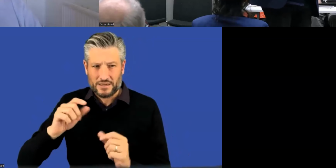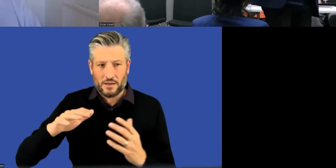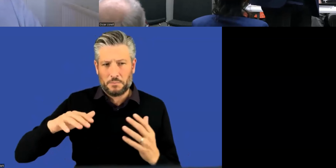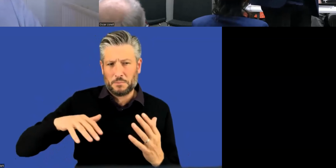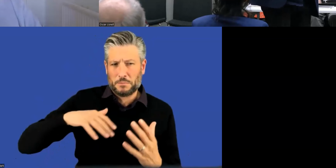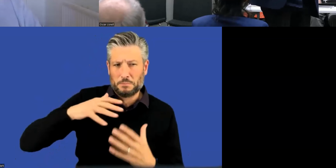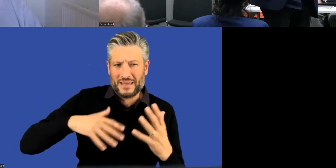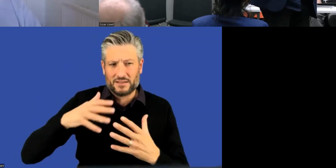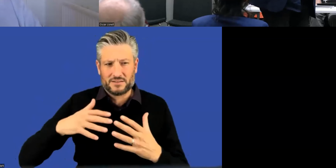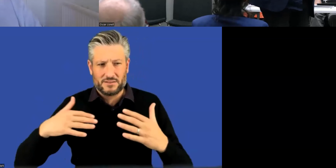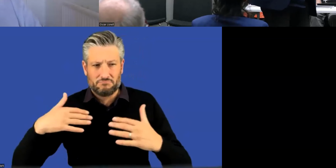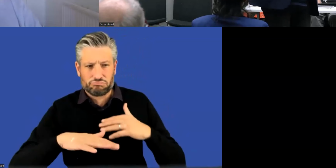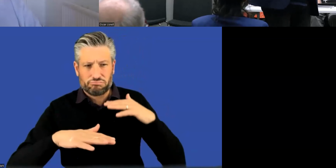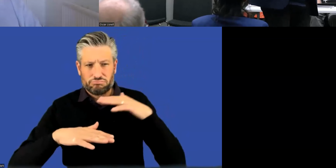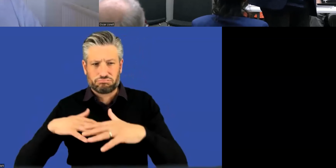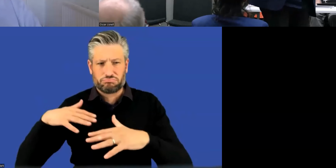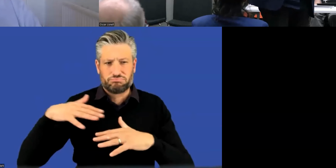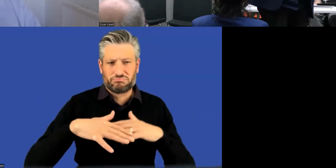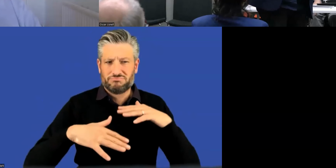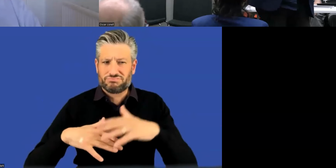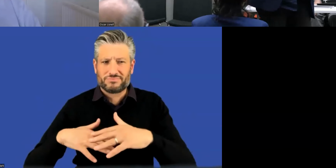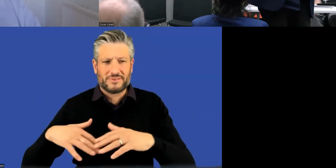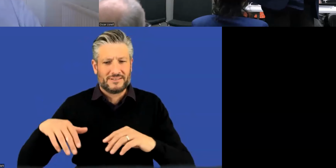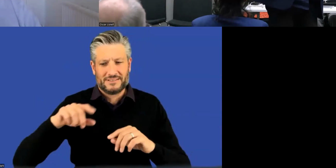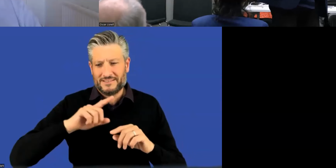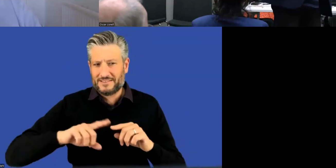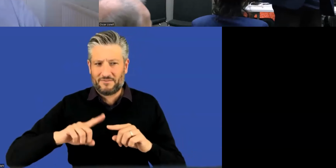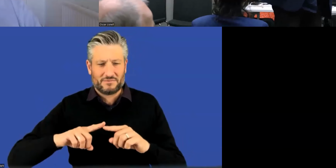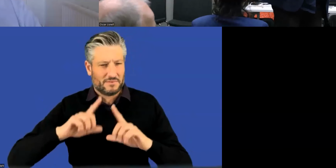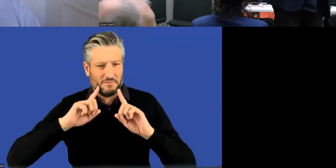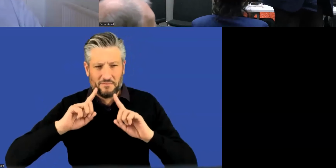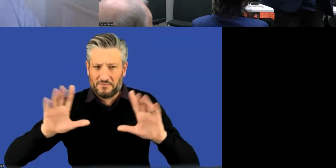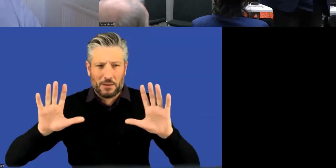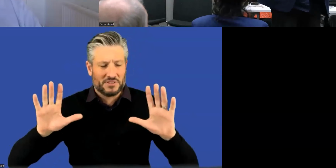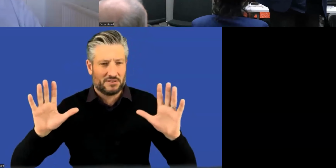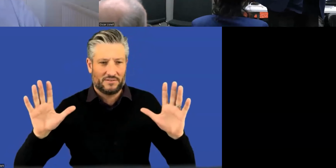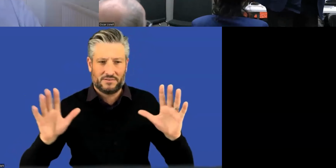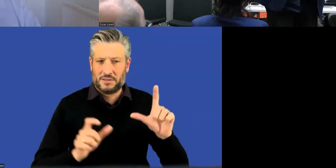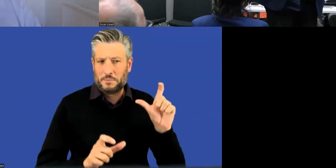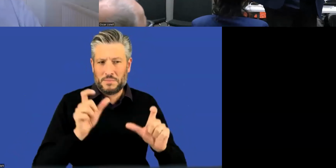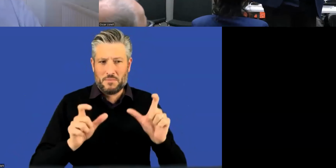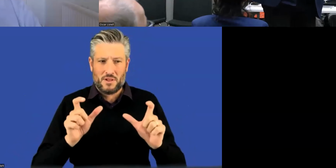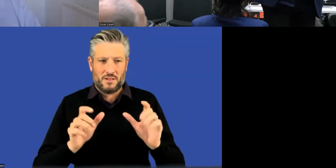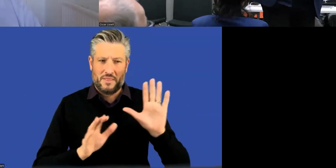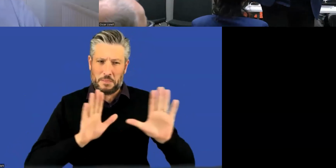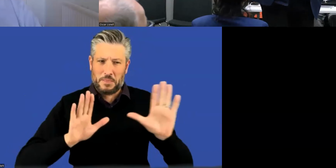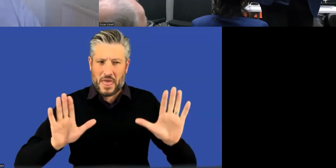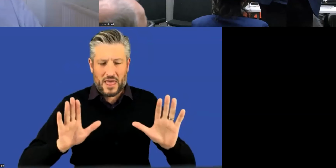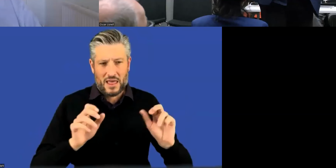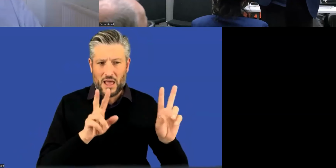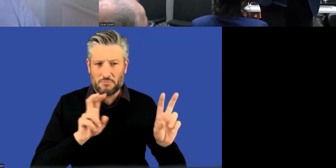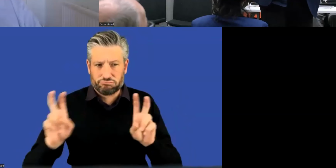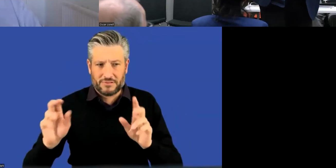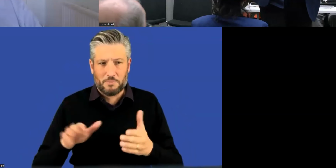got fused sometime in some strange experiment. That's what Clarence managed to do. So it was, and